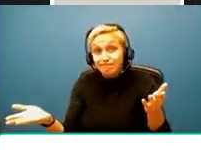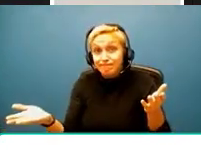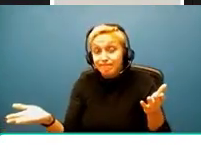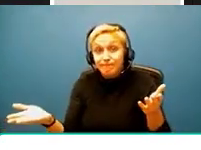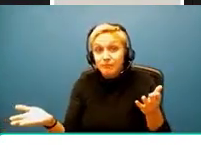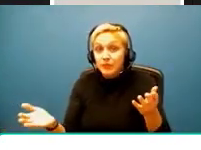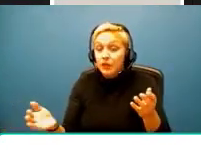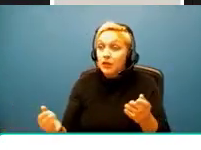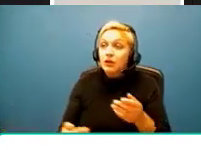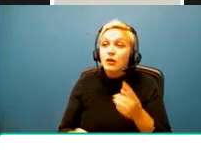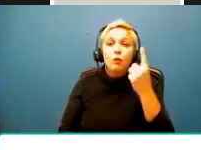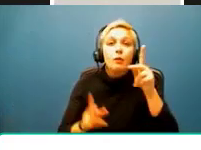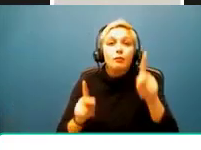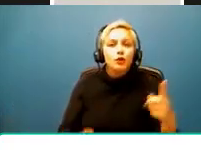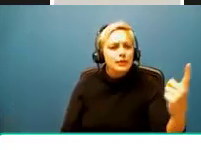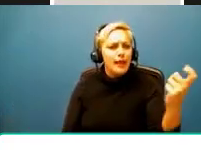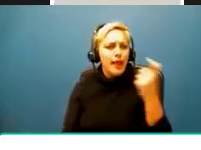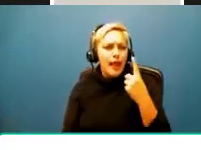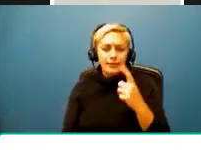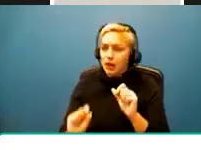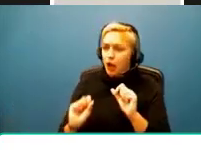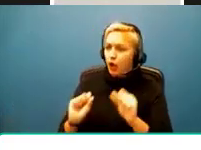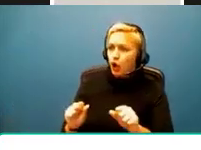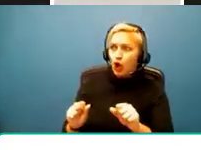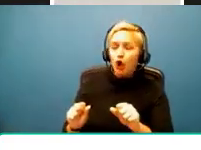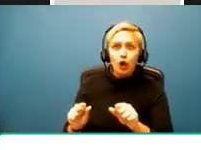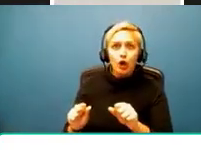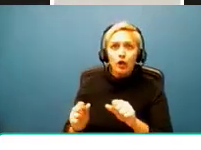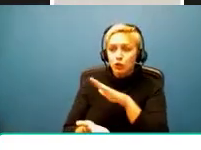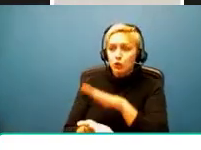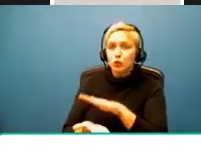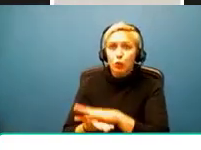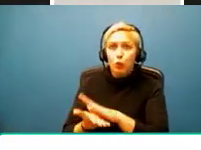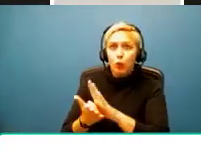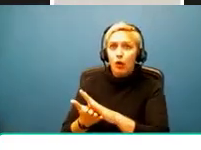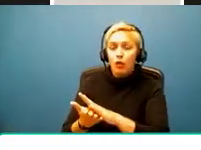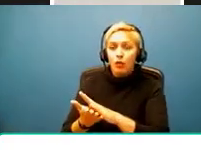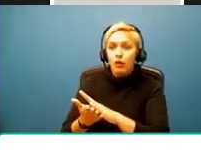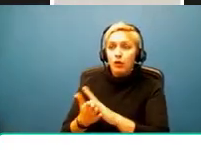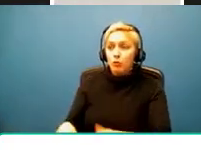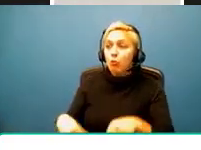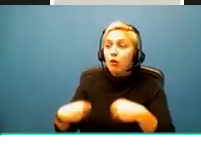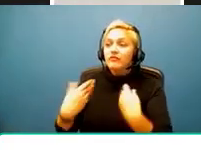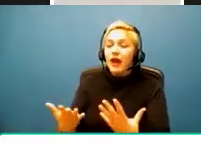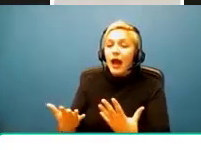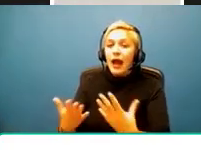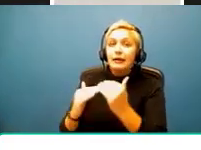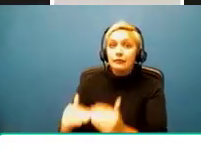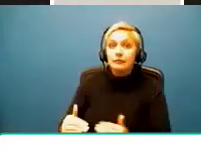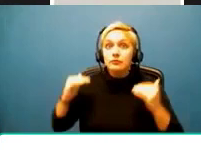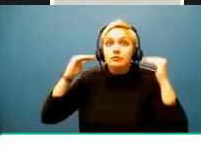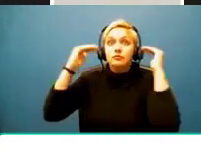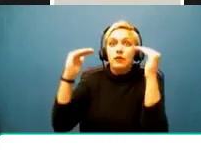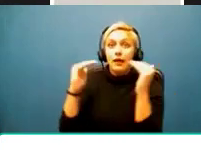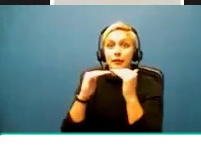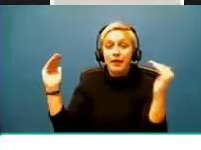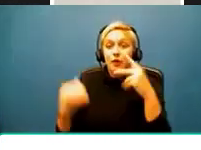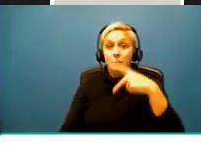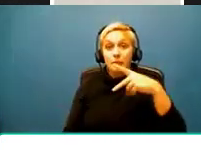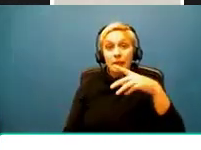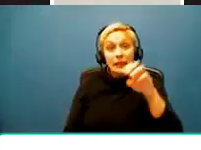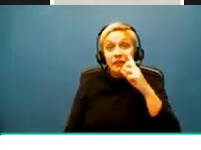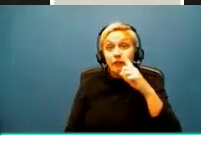could a school district provide the higher level personal protective equipment for other students